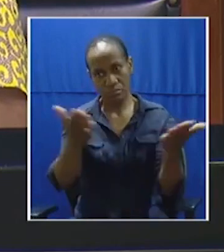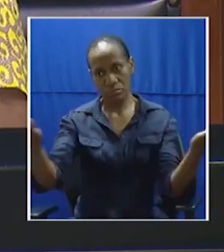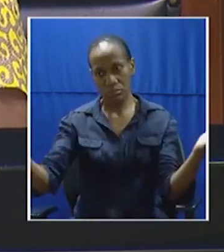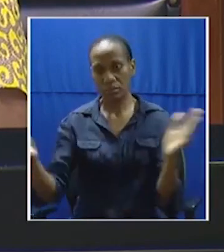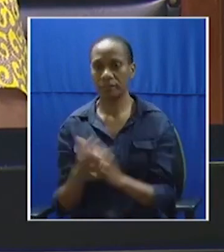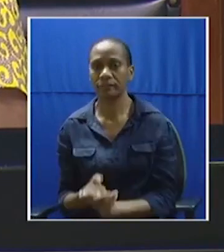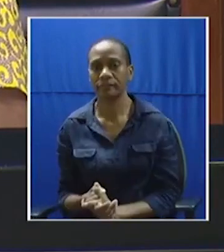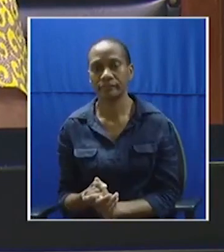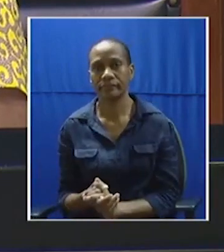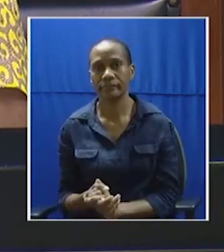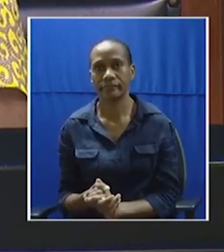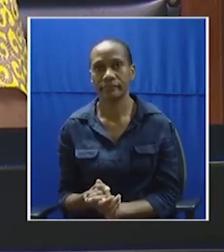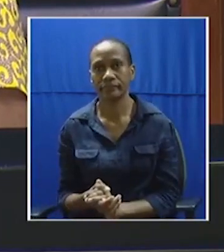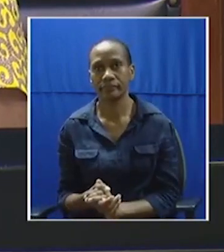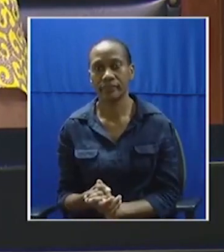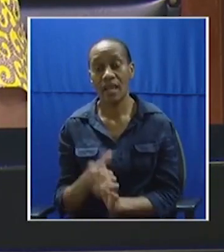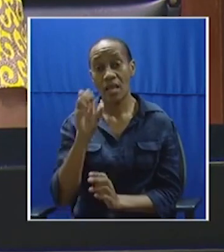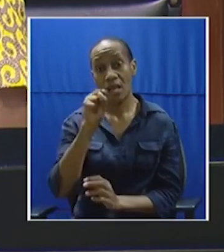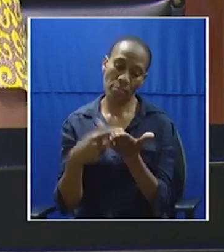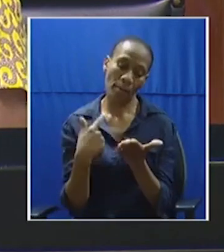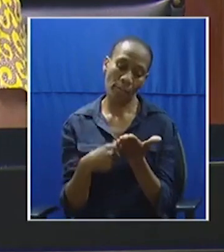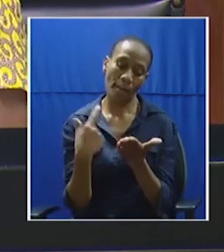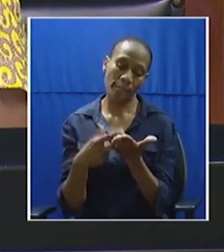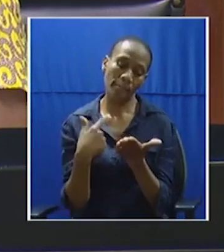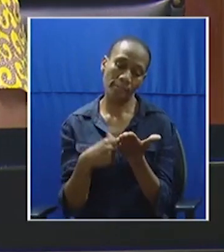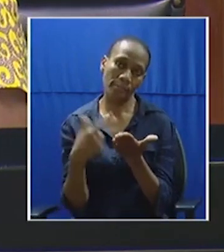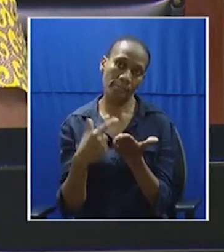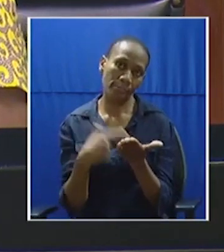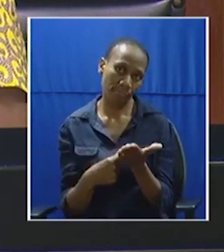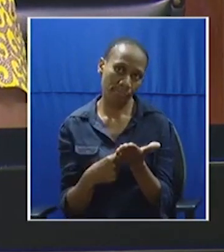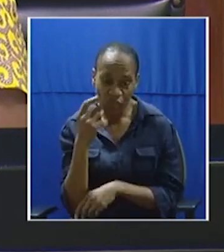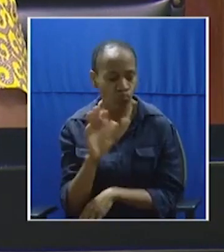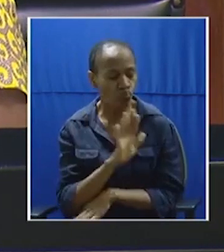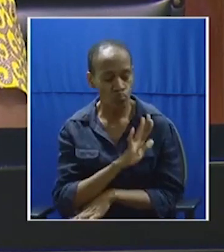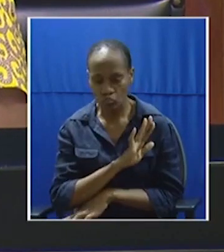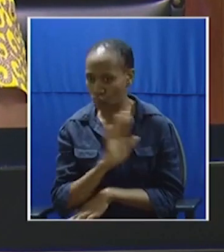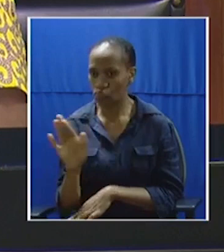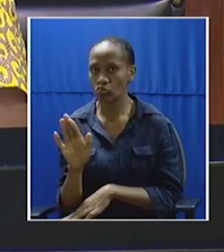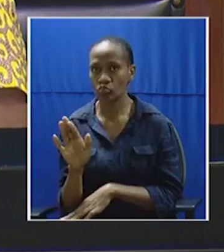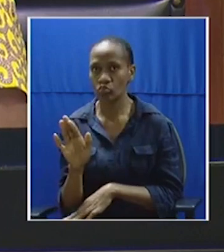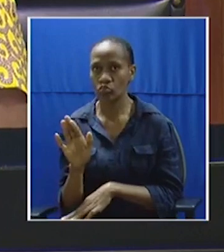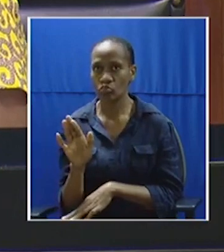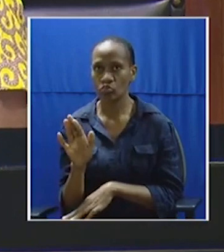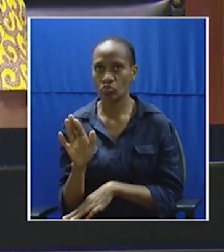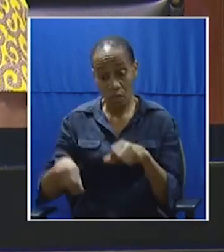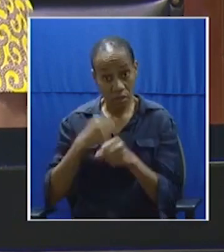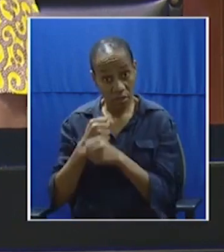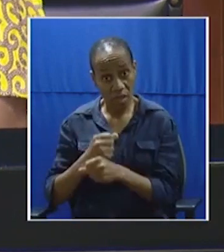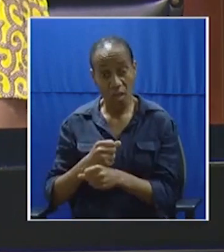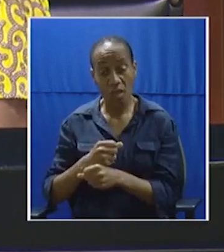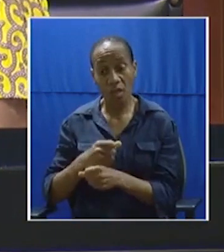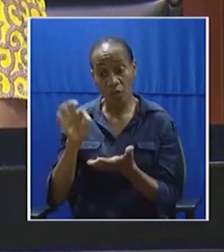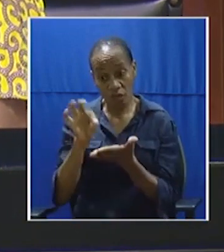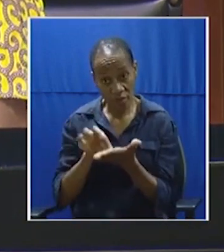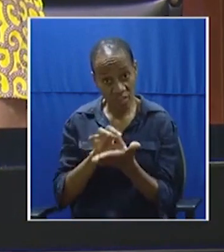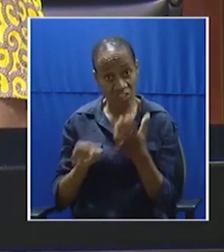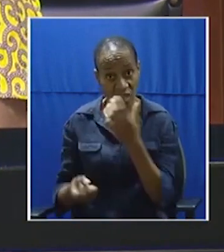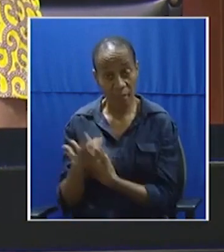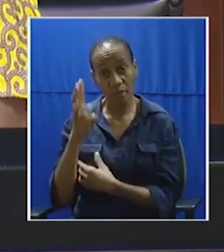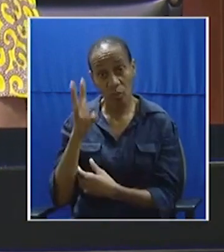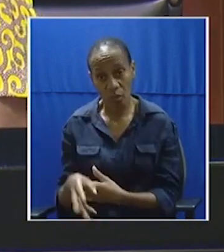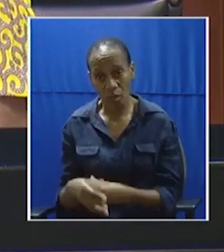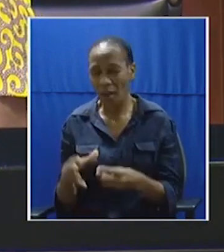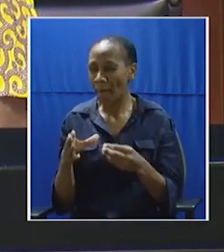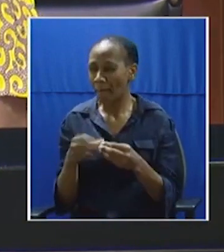A debate on the State of the Nation address is not an easy debate, not in the layer of the elections. Members will say